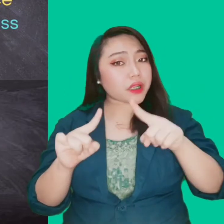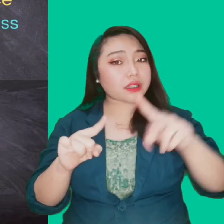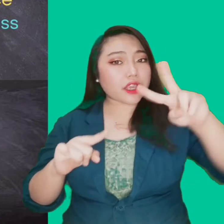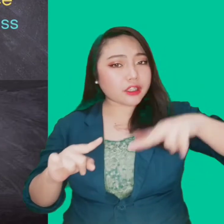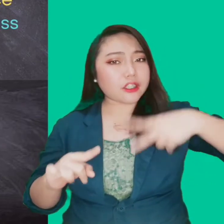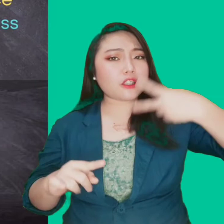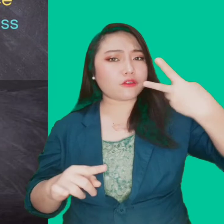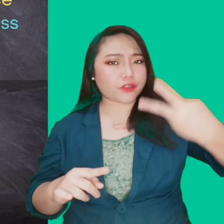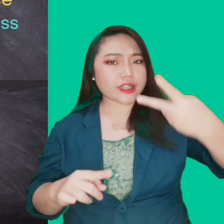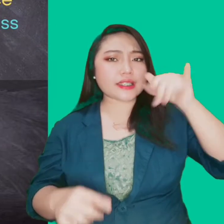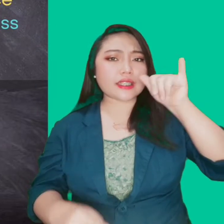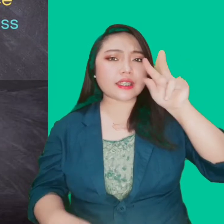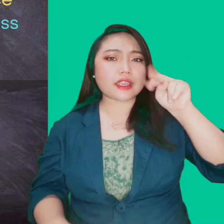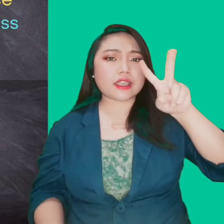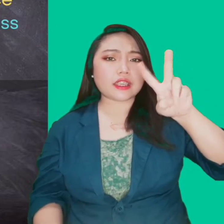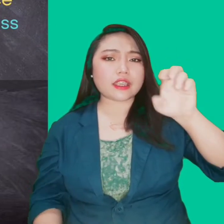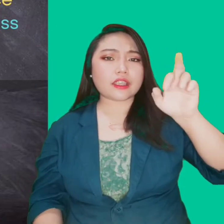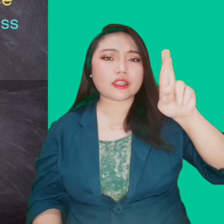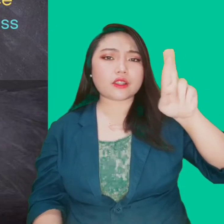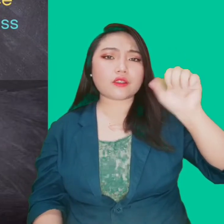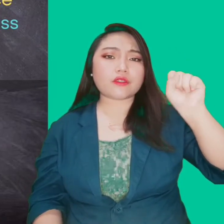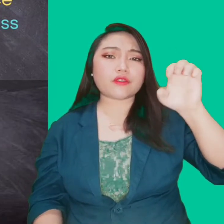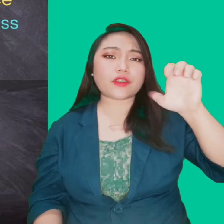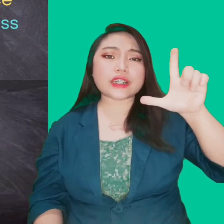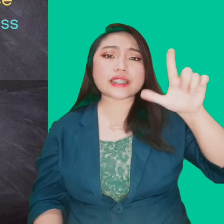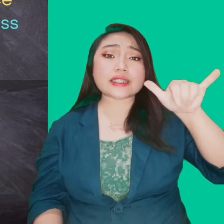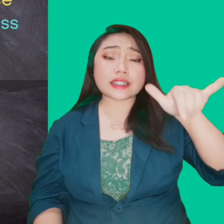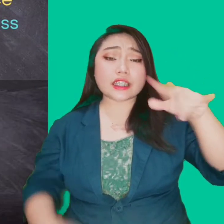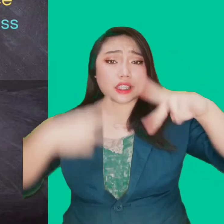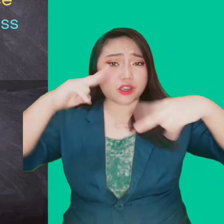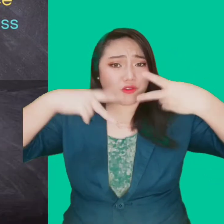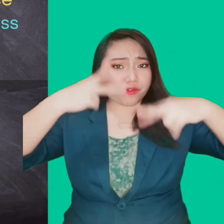but inversely